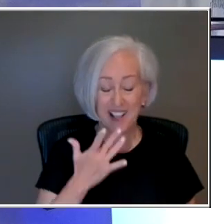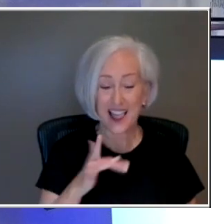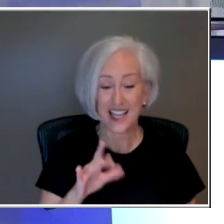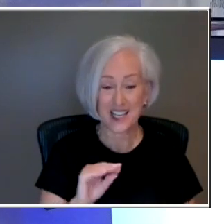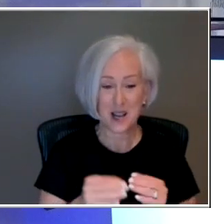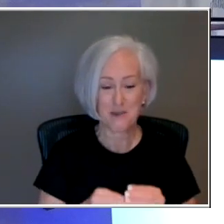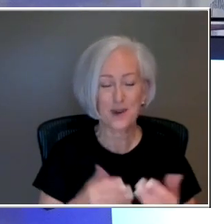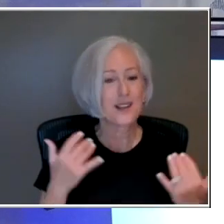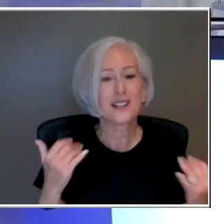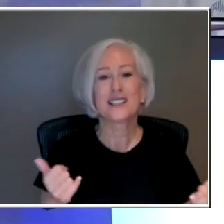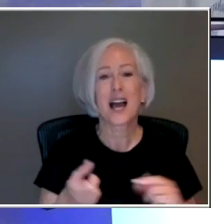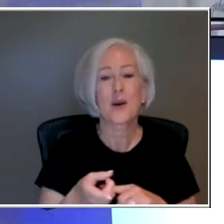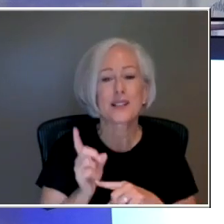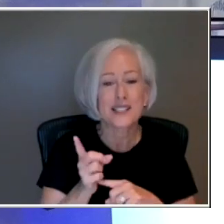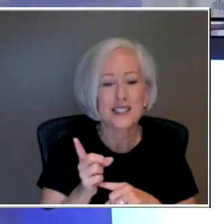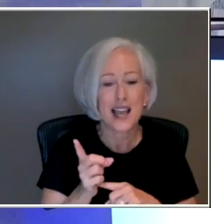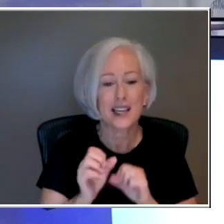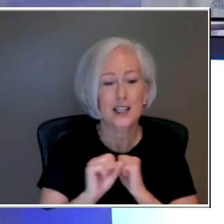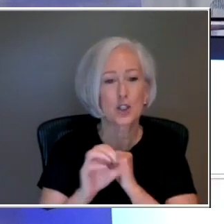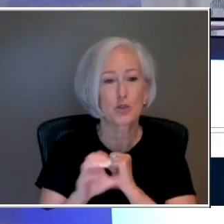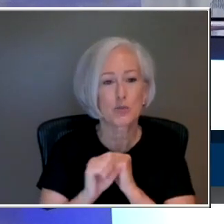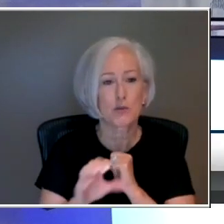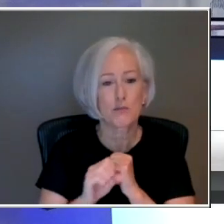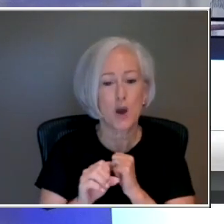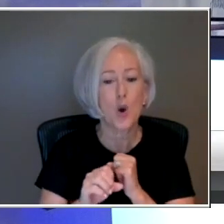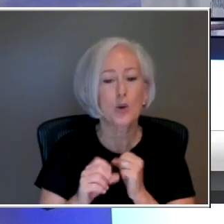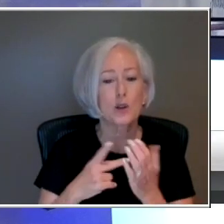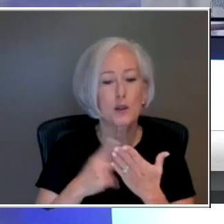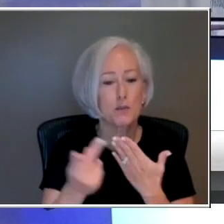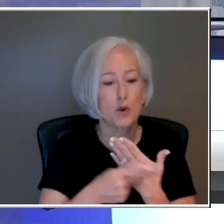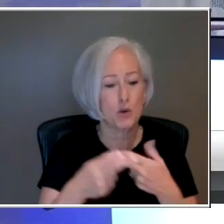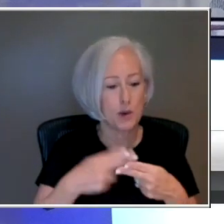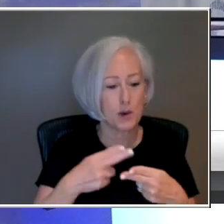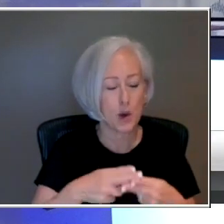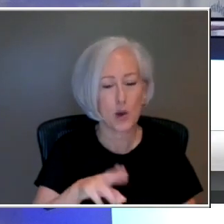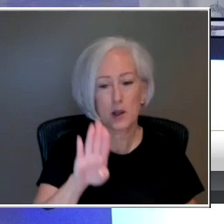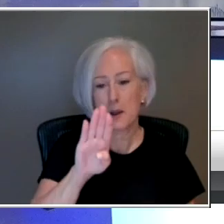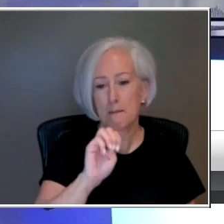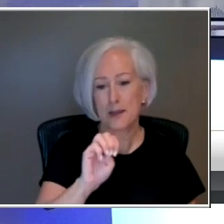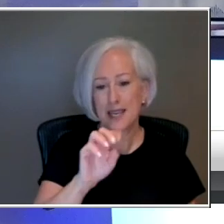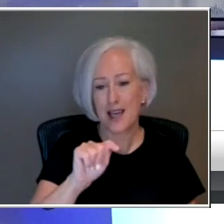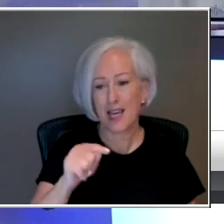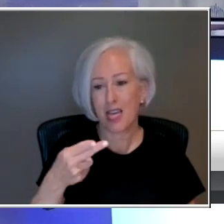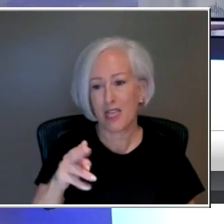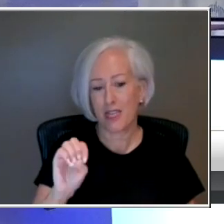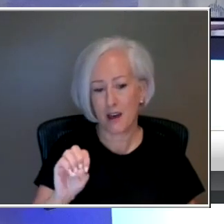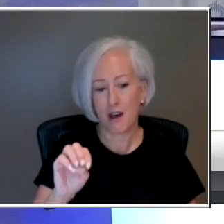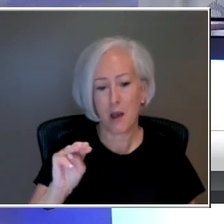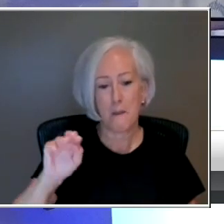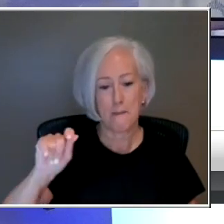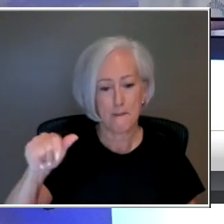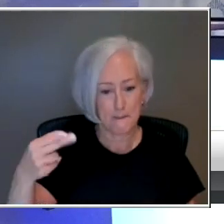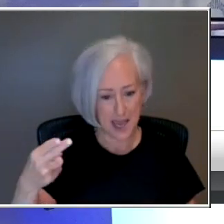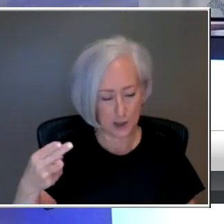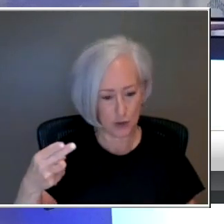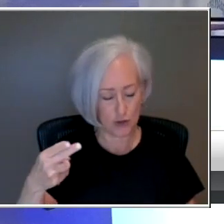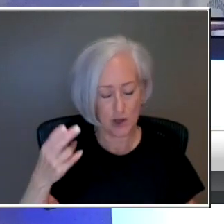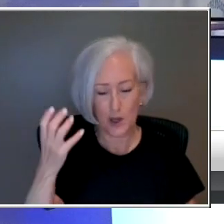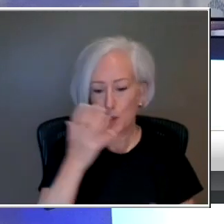quick second to promote Be the Match because it is so necessary and incredible what happens on Be the Match. You can go